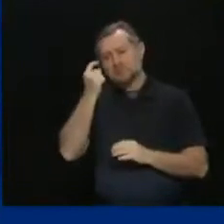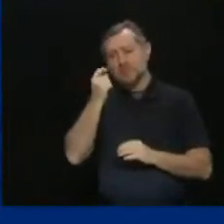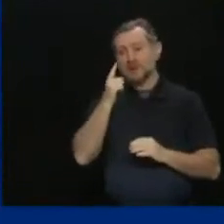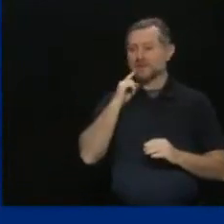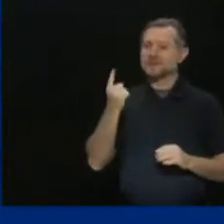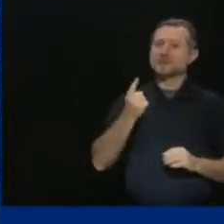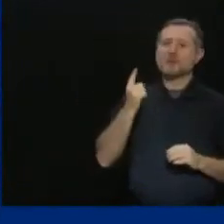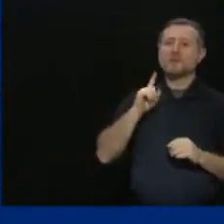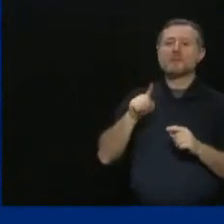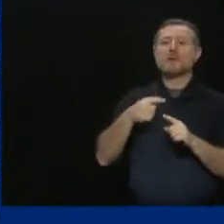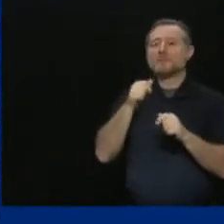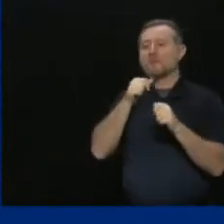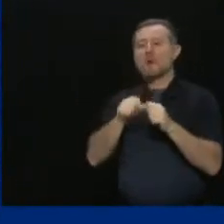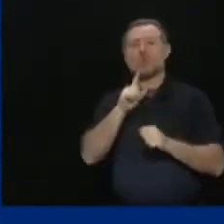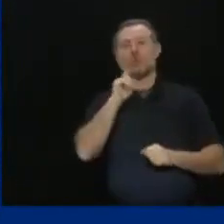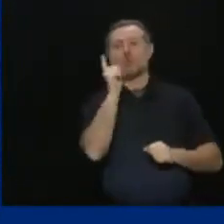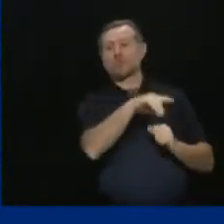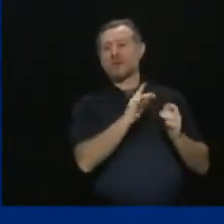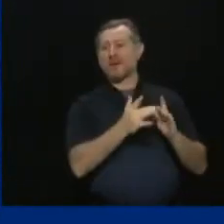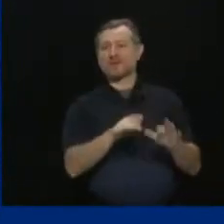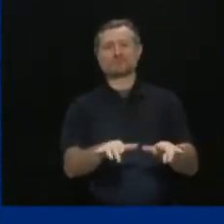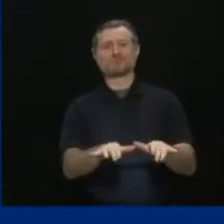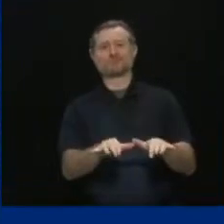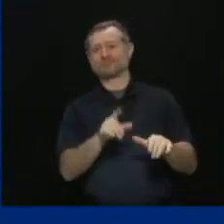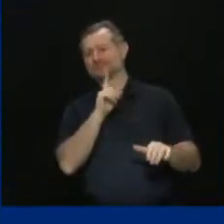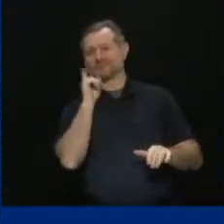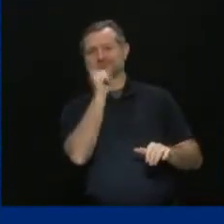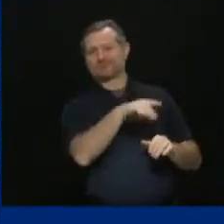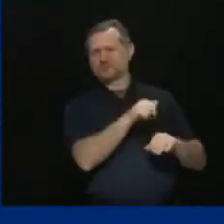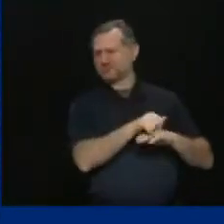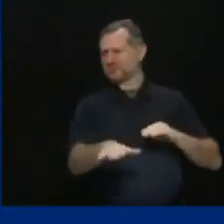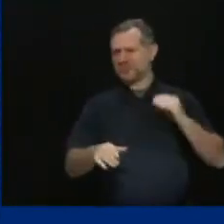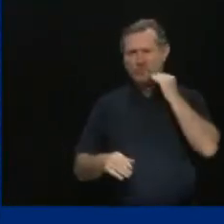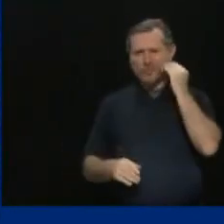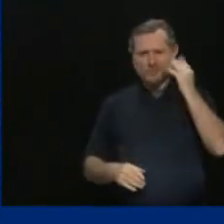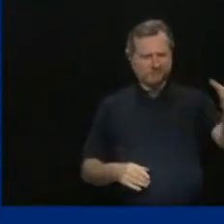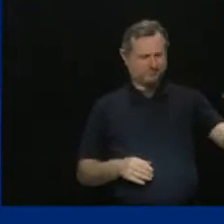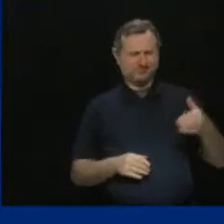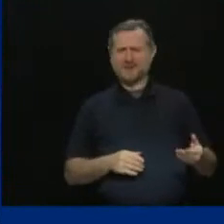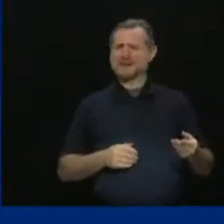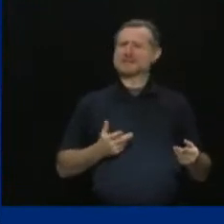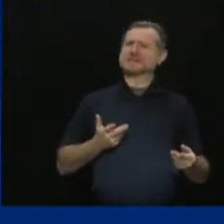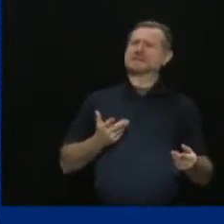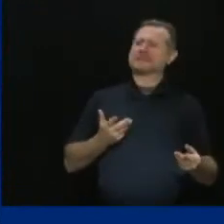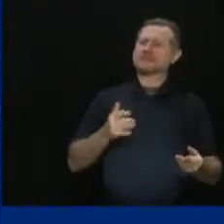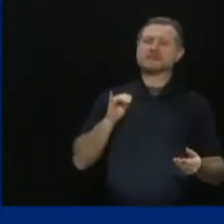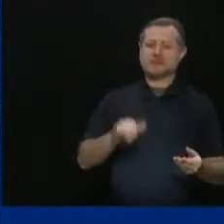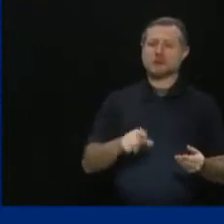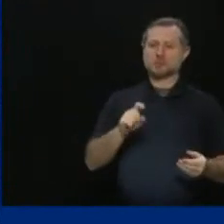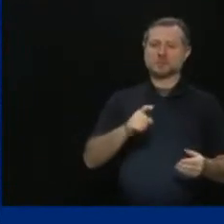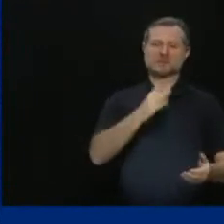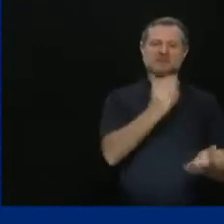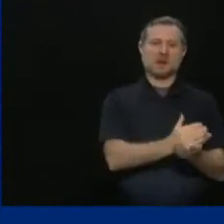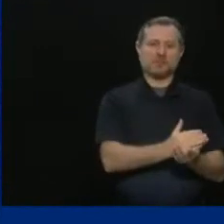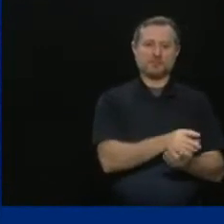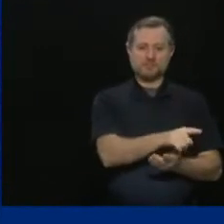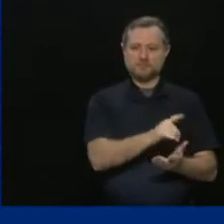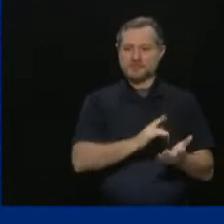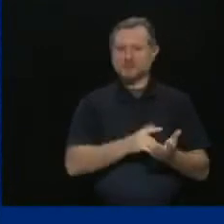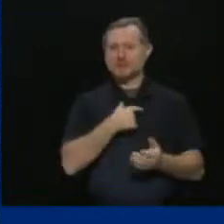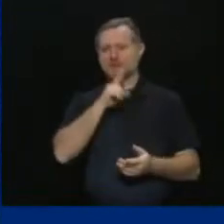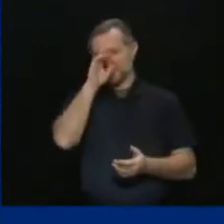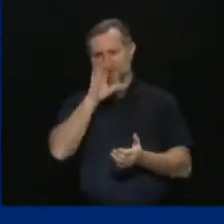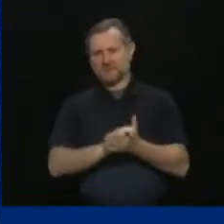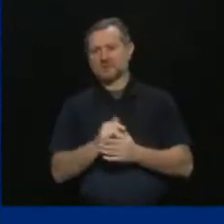and be able to order it online and to have fentanyl shipped to their homes. That has to stop, so you're absolutely right about that. I believe in